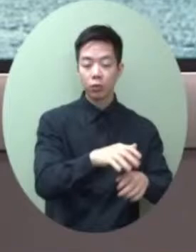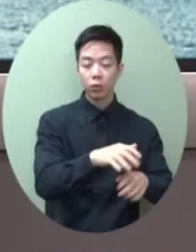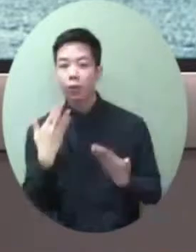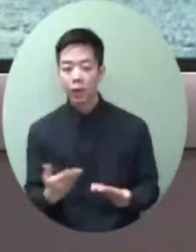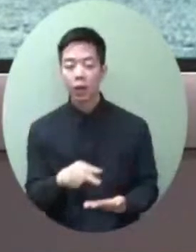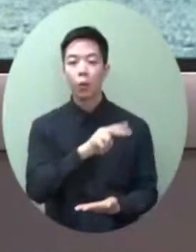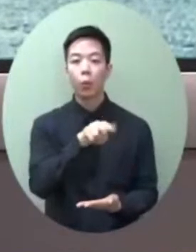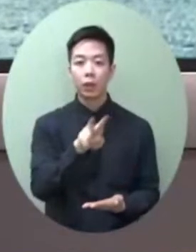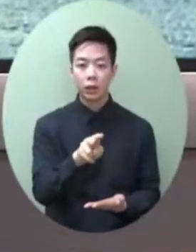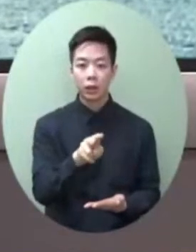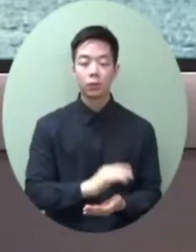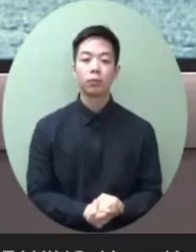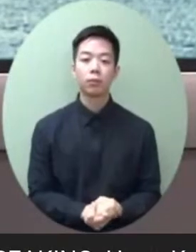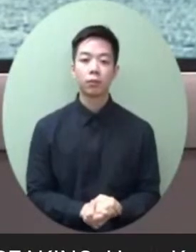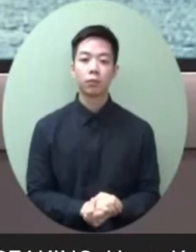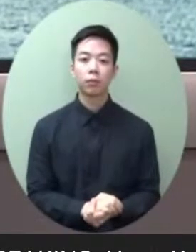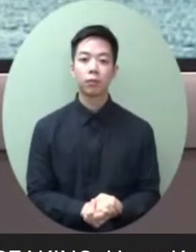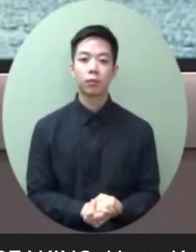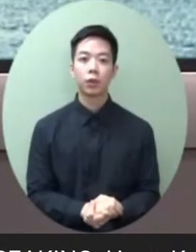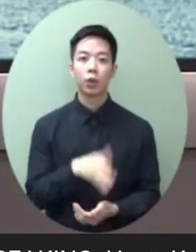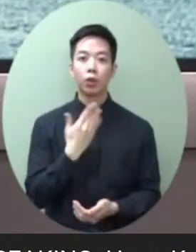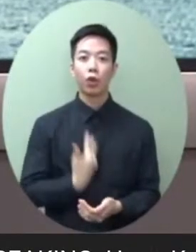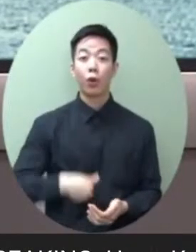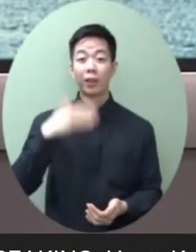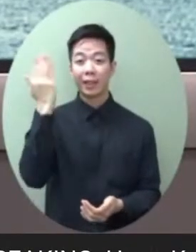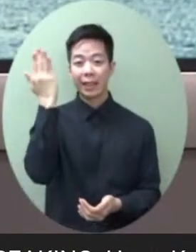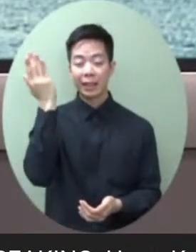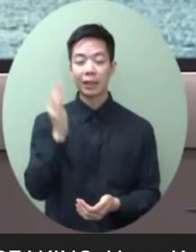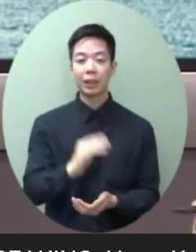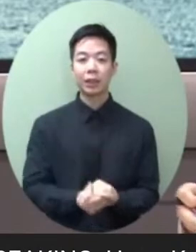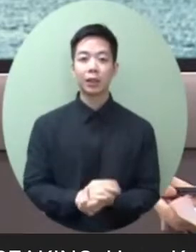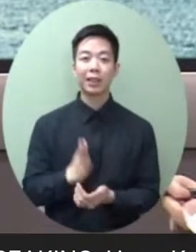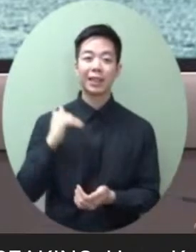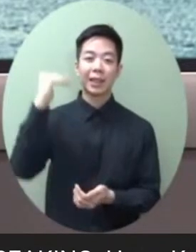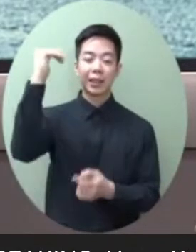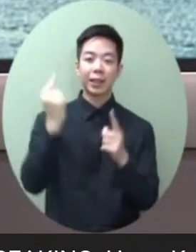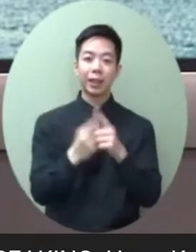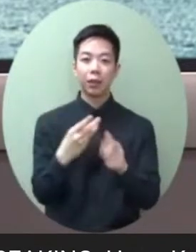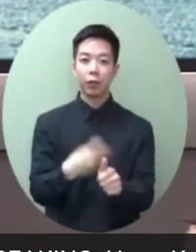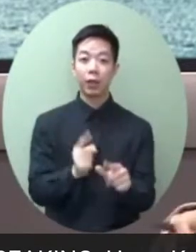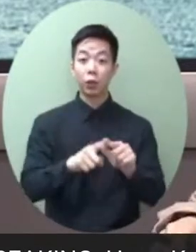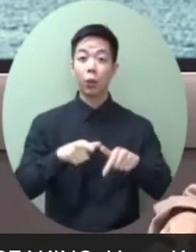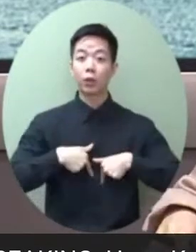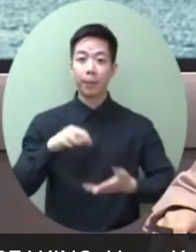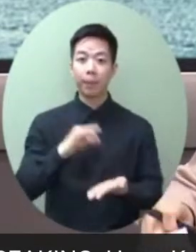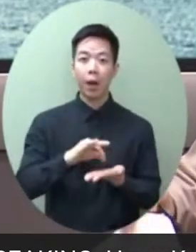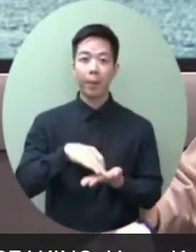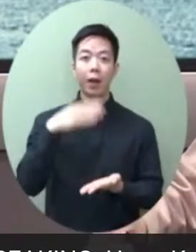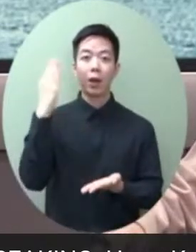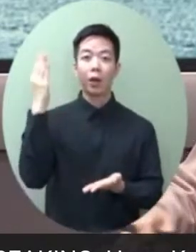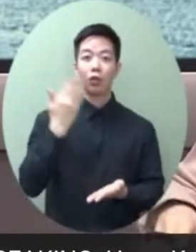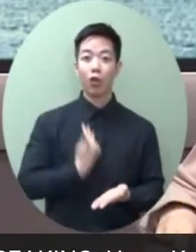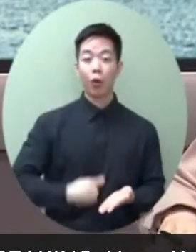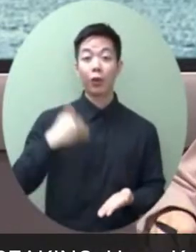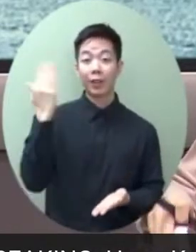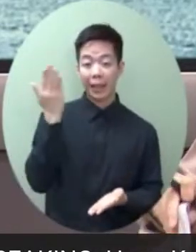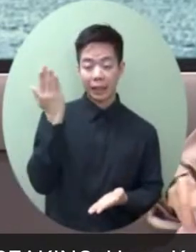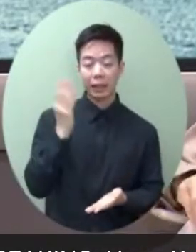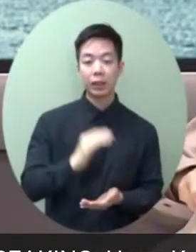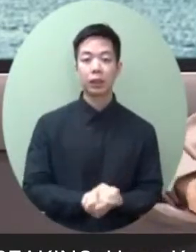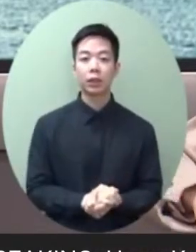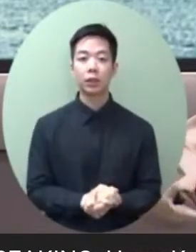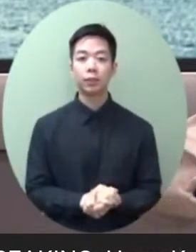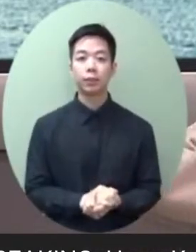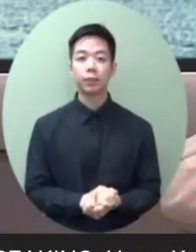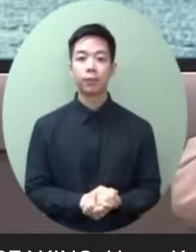was investigating for any close contacts. Fu Hong Wei Lang King Sengyan Fan Lin